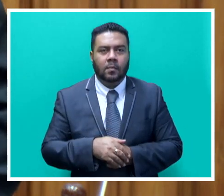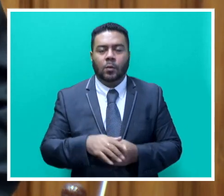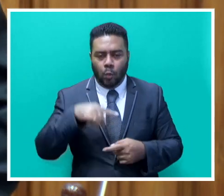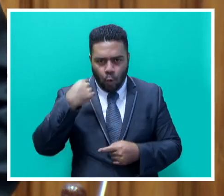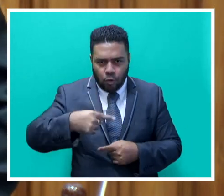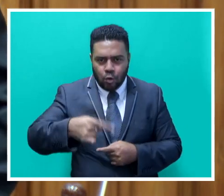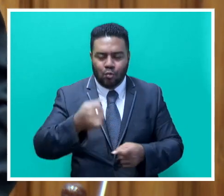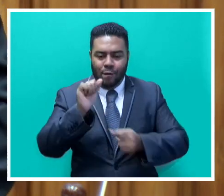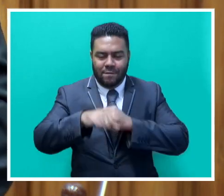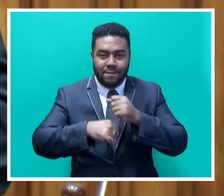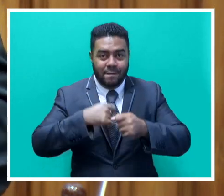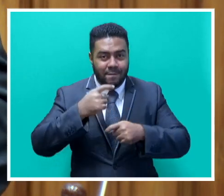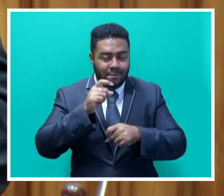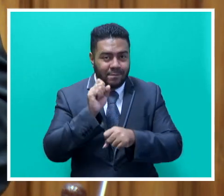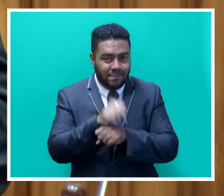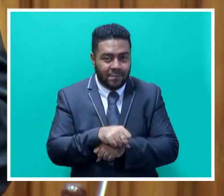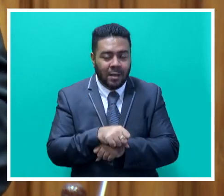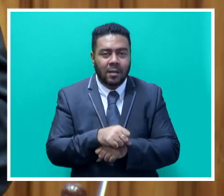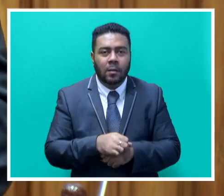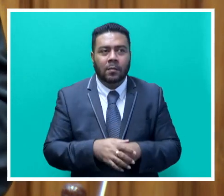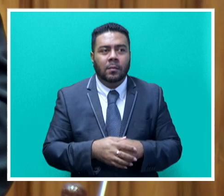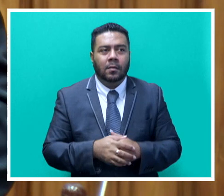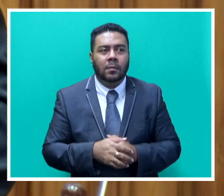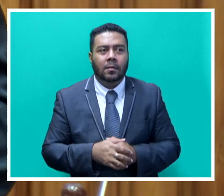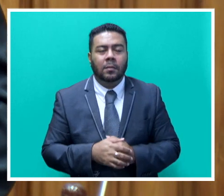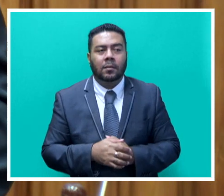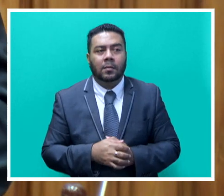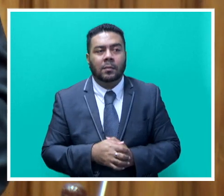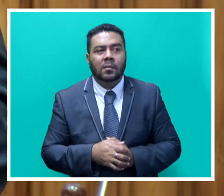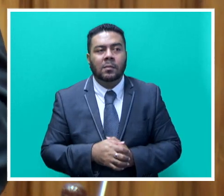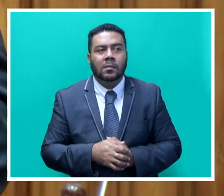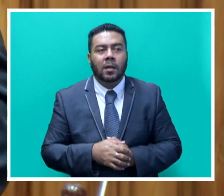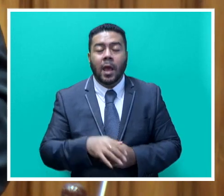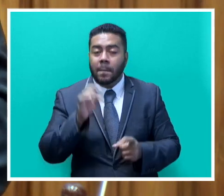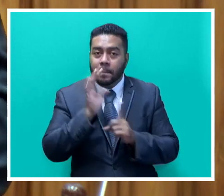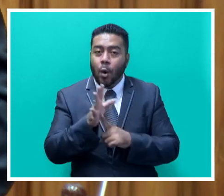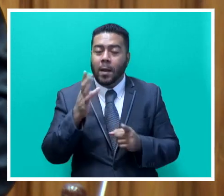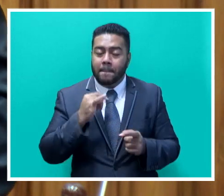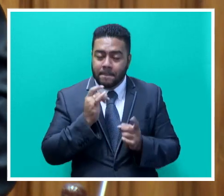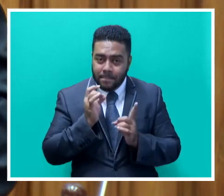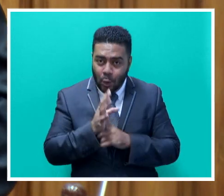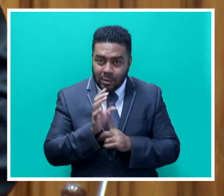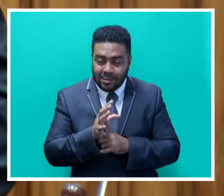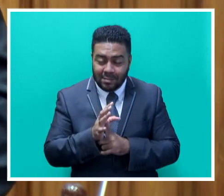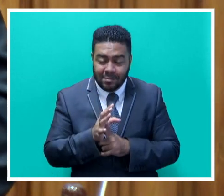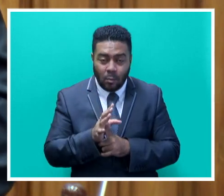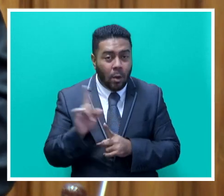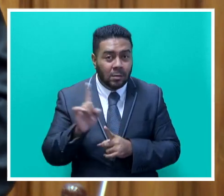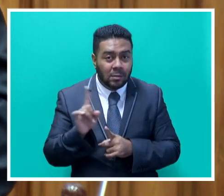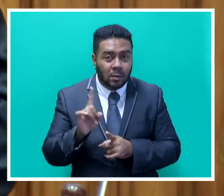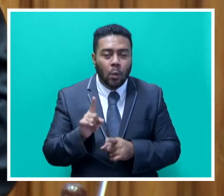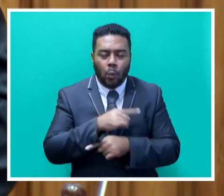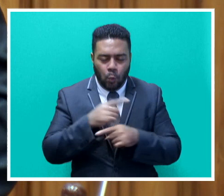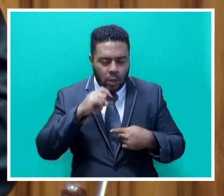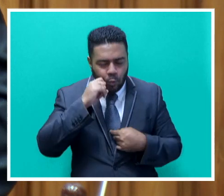the anti-vaxxers, the opportunities who prey on the gullibility of people. And more importantly, we will